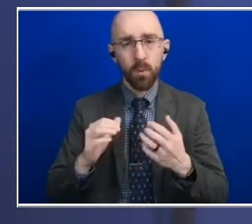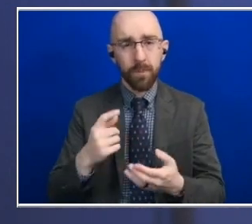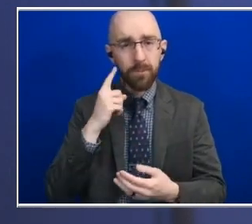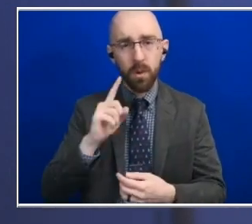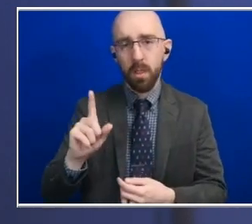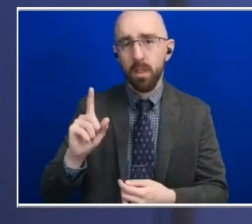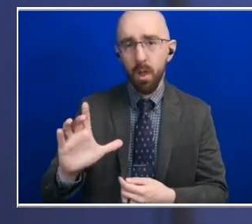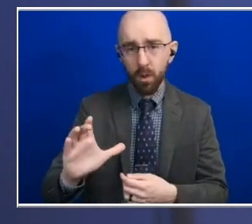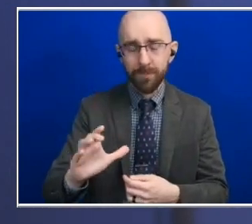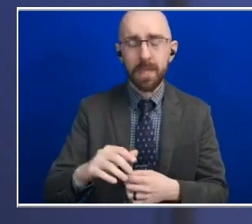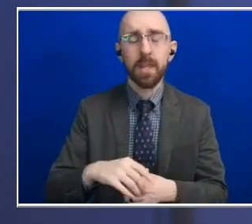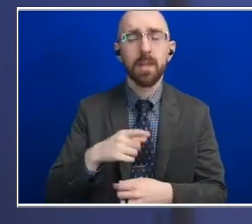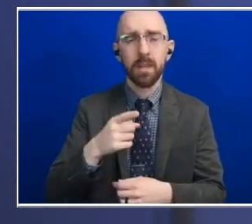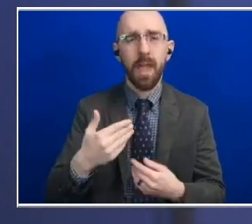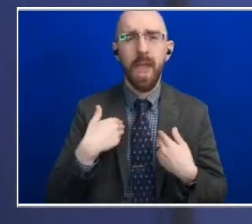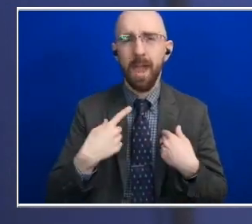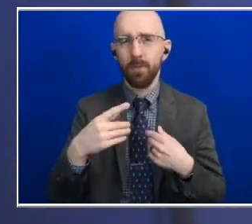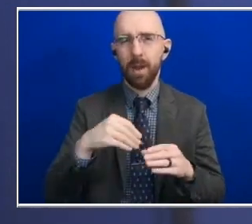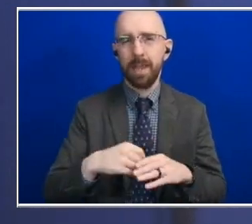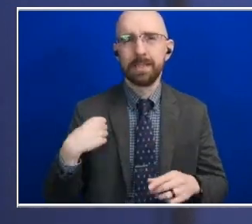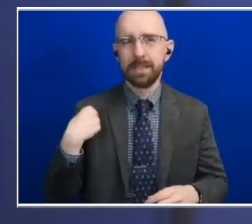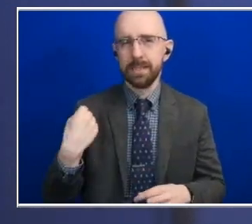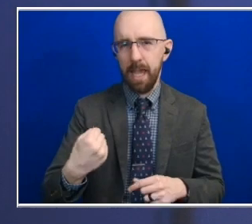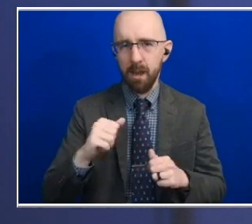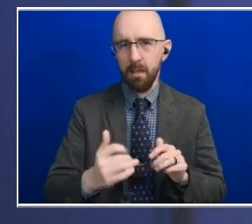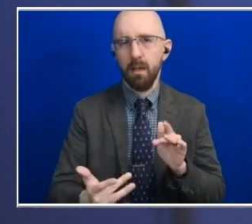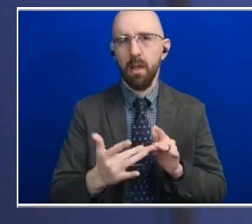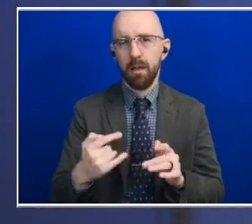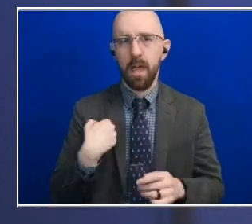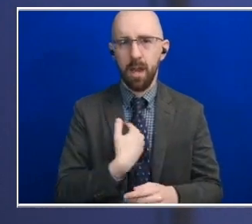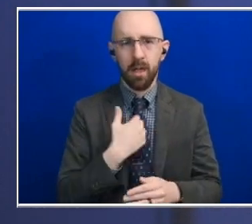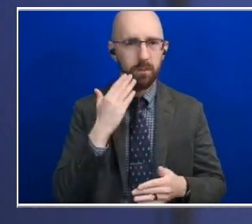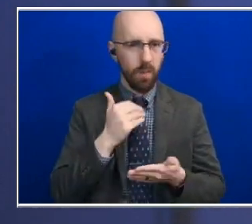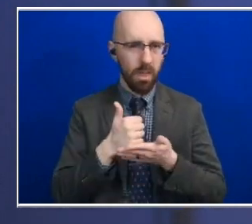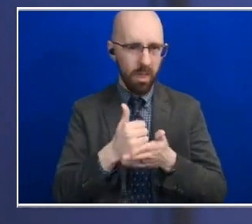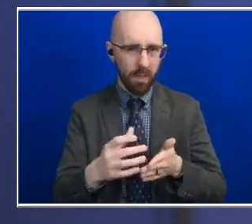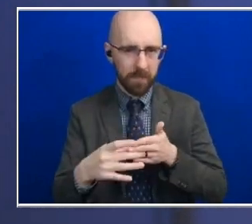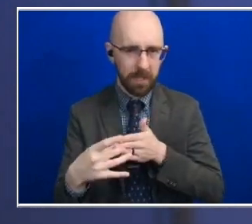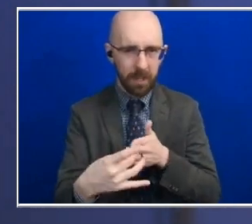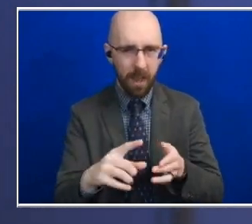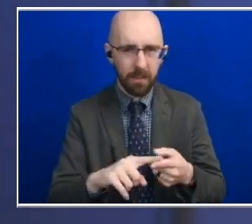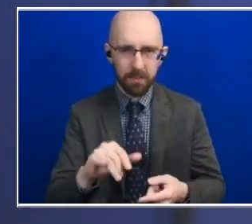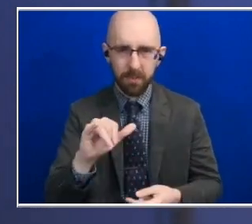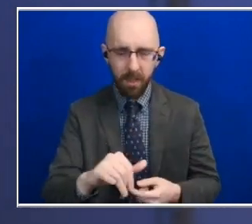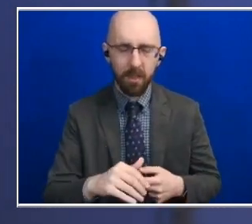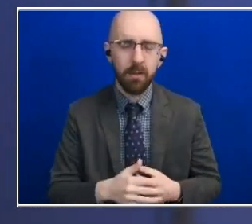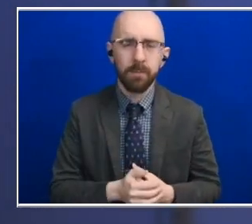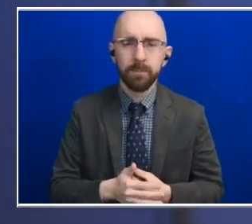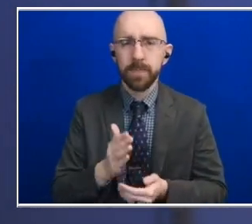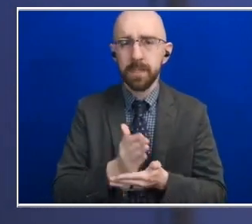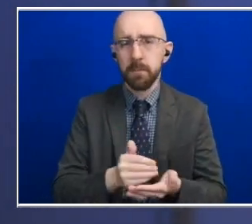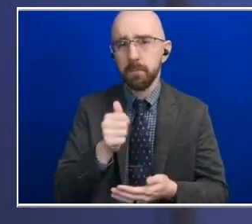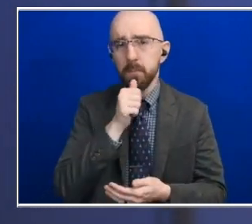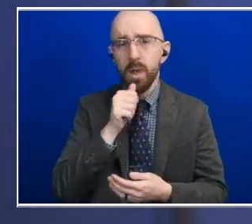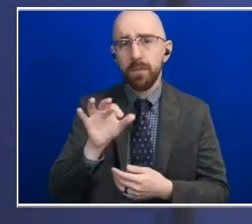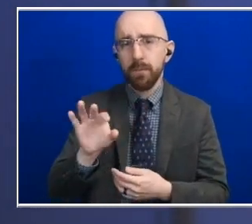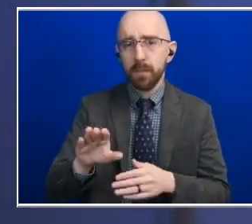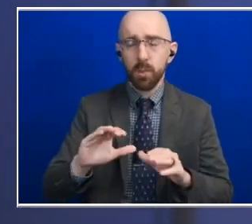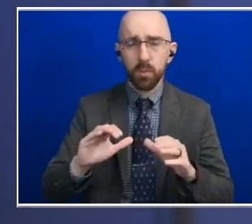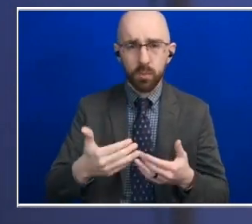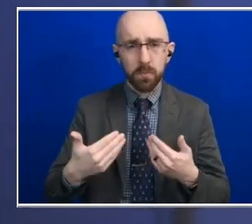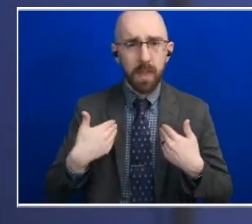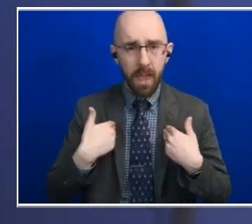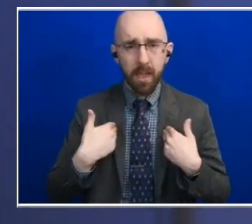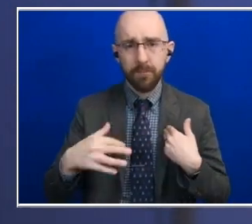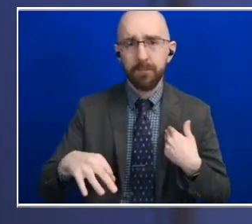one out of Seattle, and you can contact us and I can help guide you to that. There are some private Facebook groups that people have found